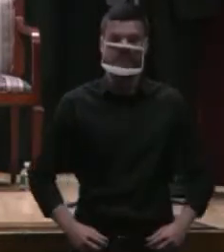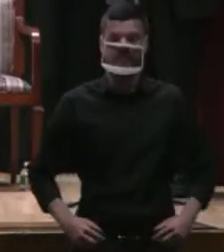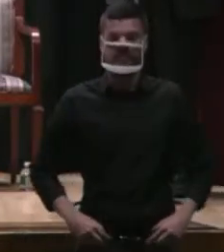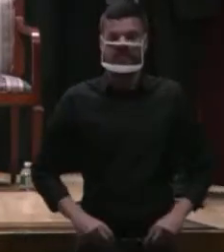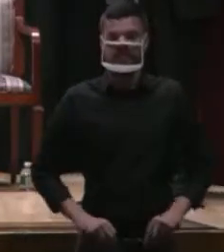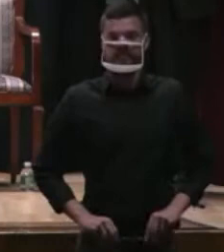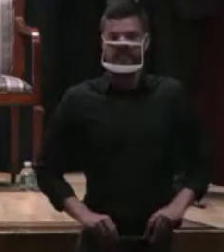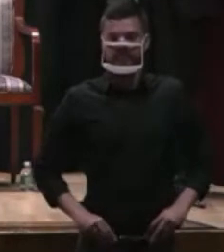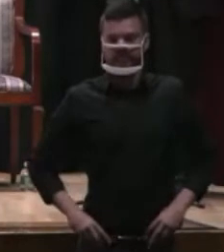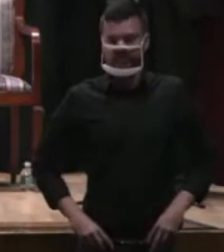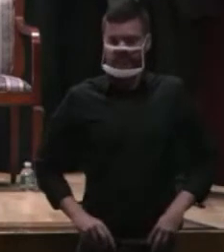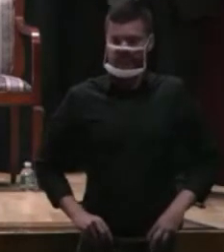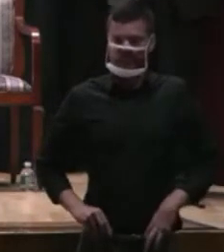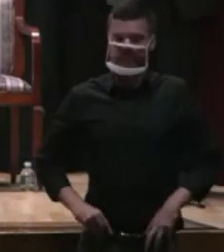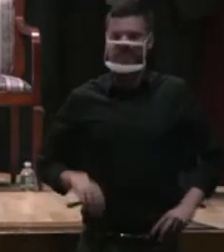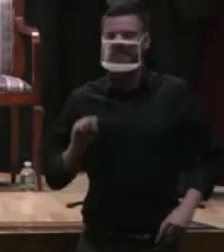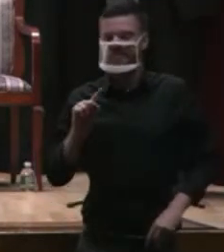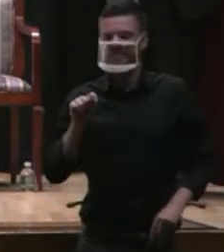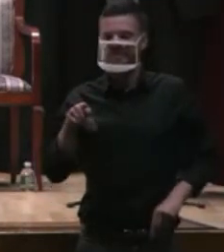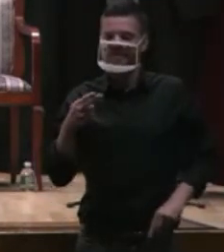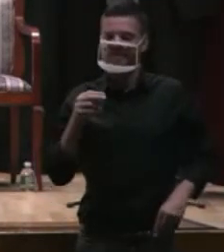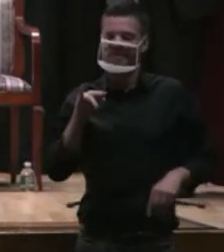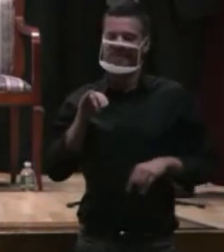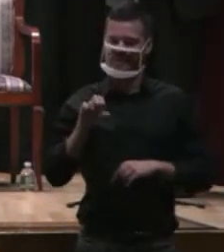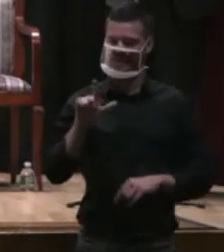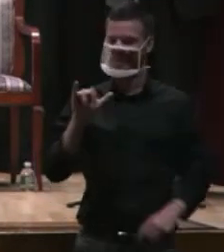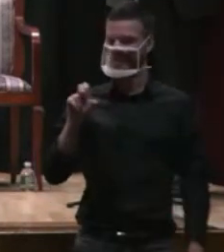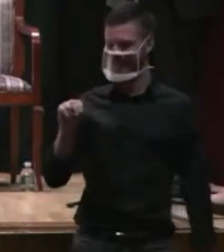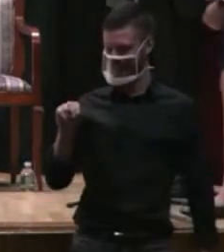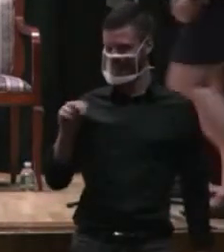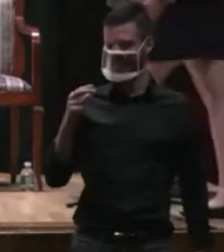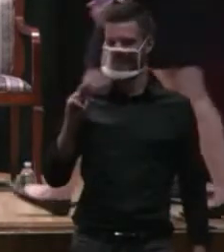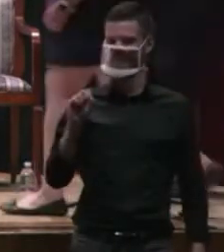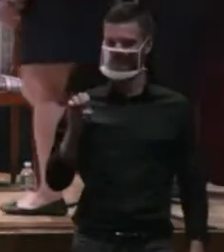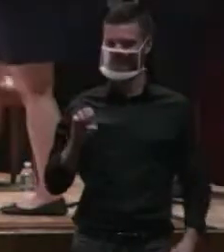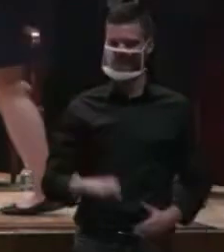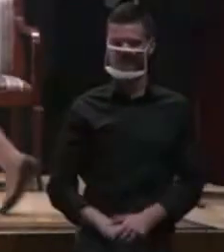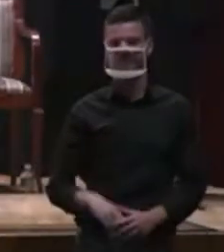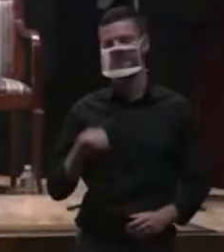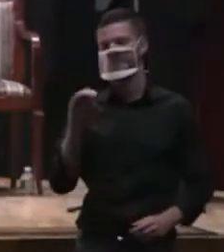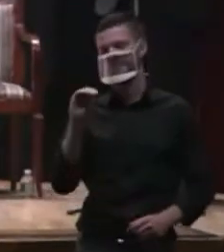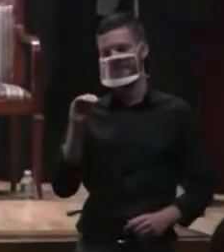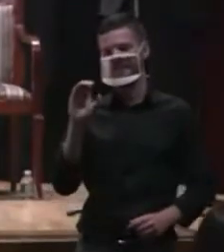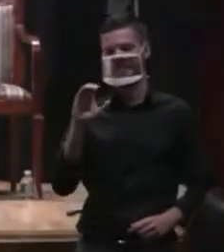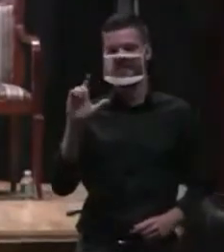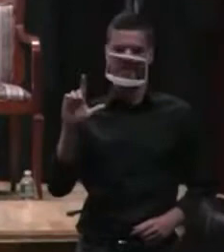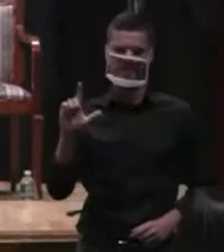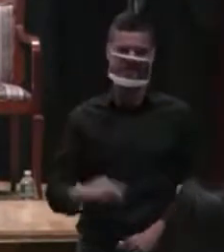Stephanie Lynn House, magna cum laude.